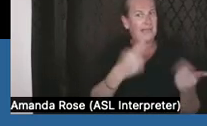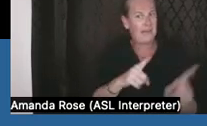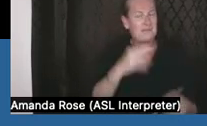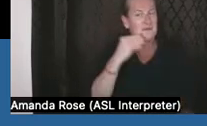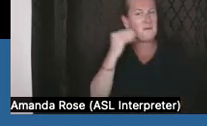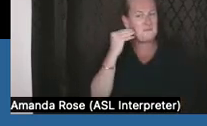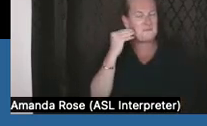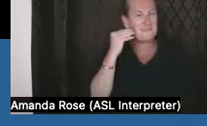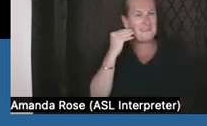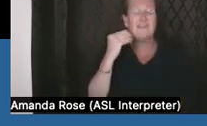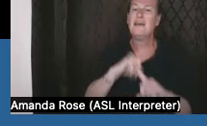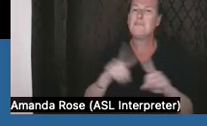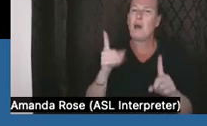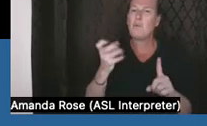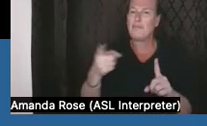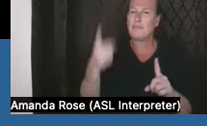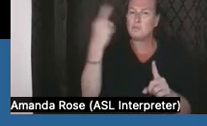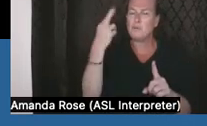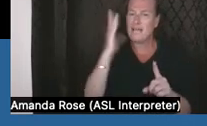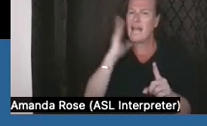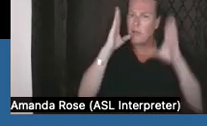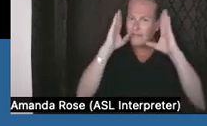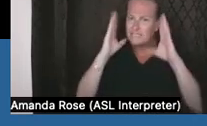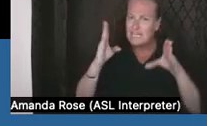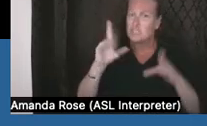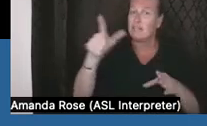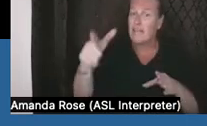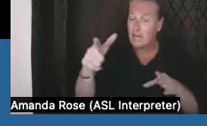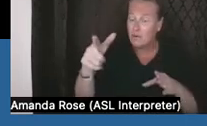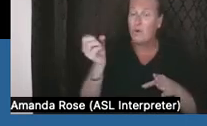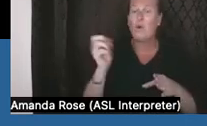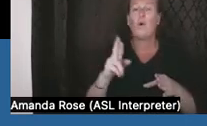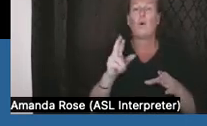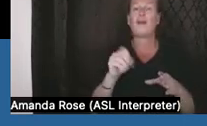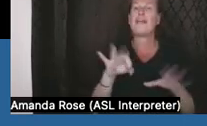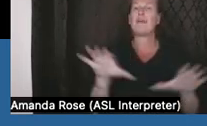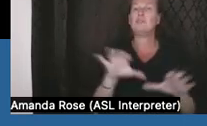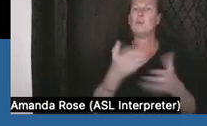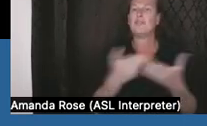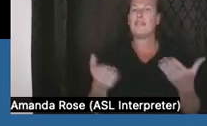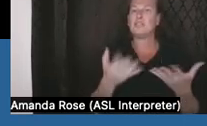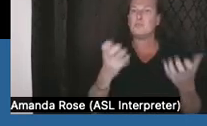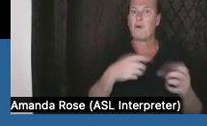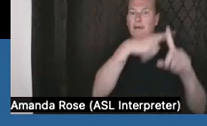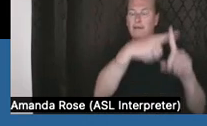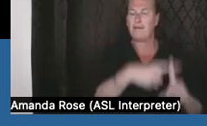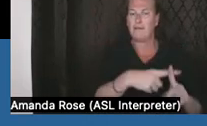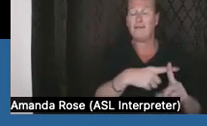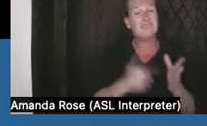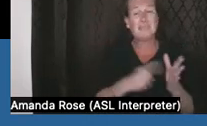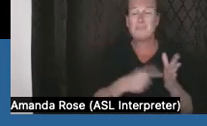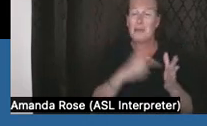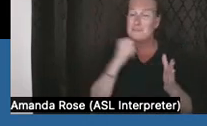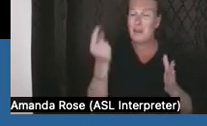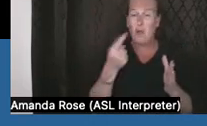them to realize like, hey, I'm going to get attention later or when I'm doing things that you're looking for. And sometimes they're not always going to get praise and attention. And